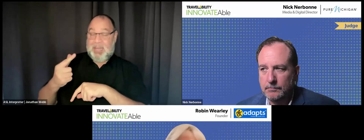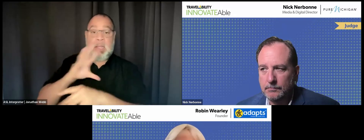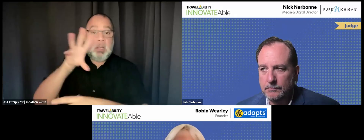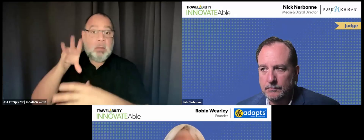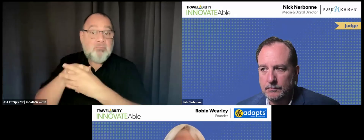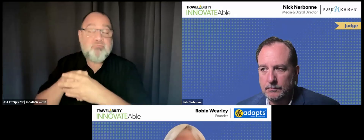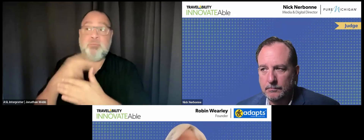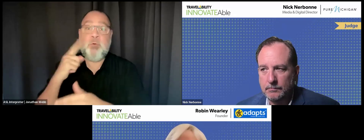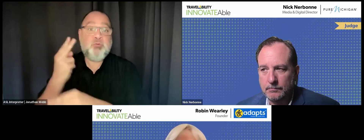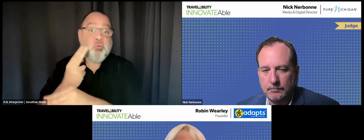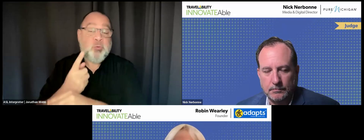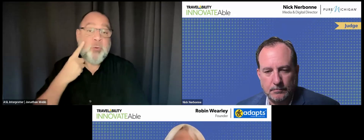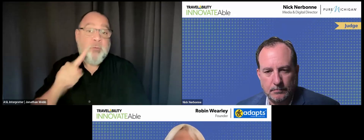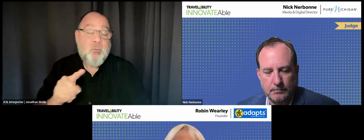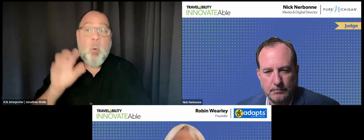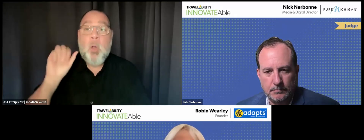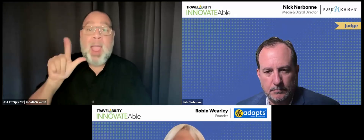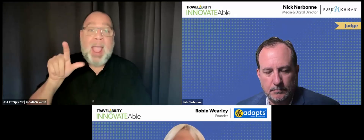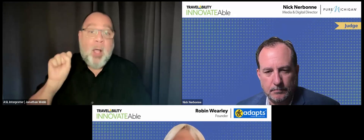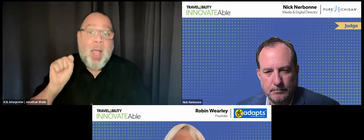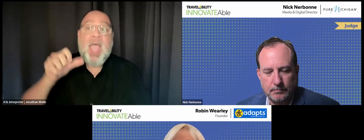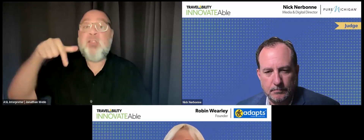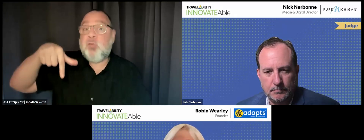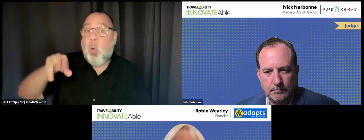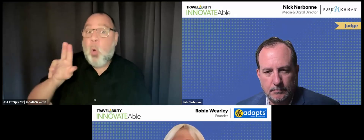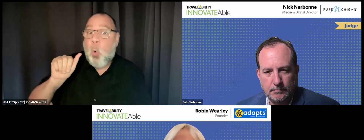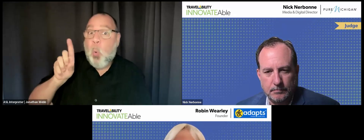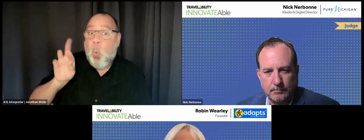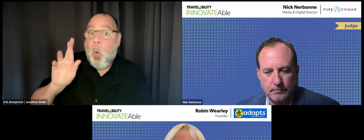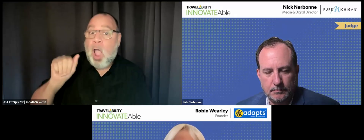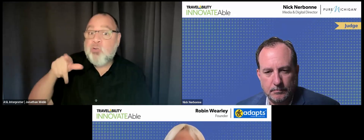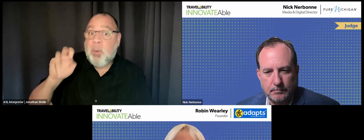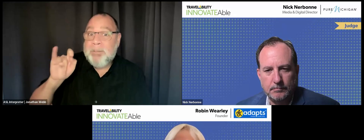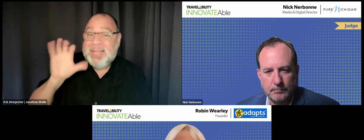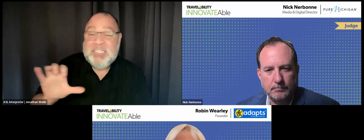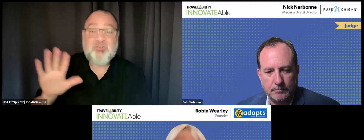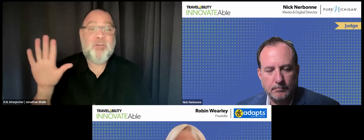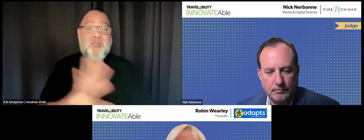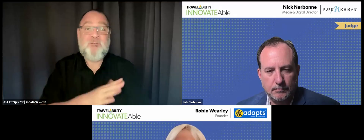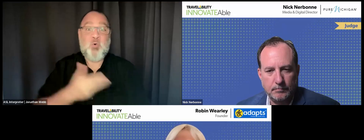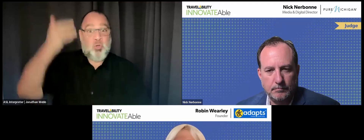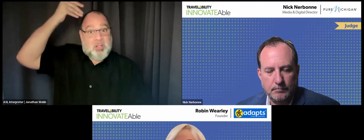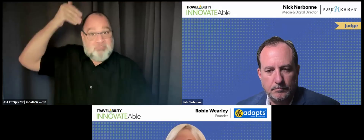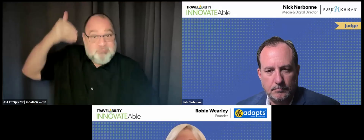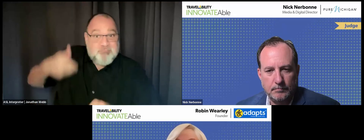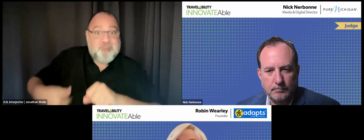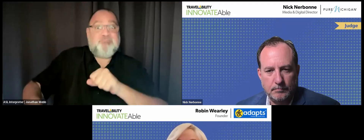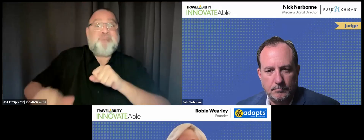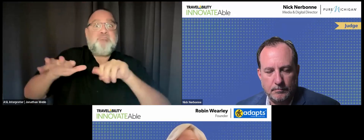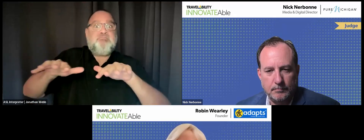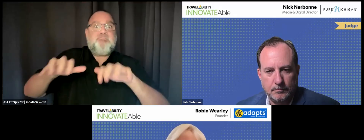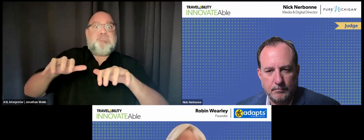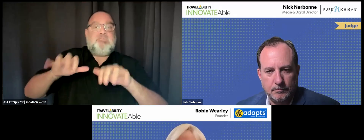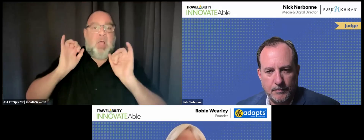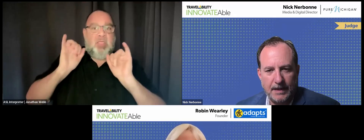quadriplegics, people with ALS, fully paralyzed people could be evacuated in